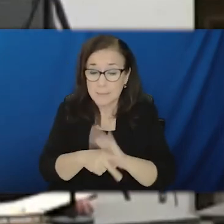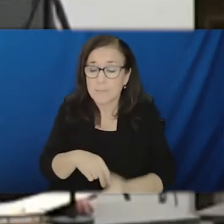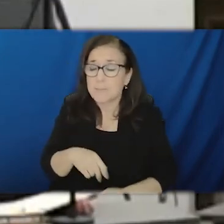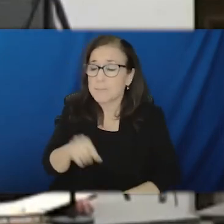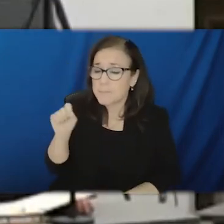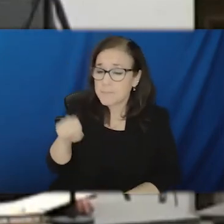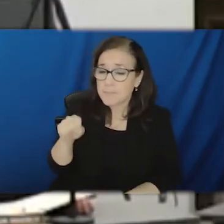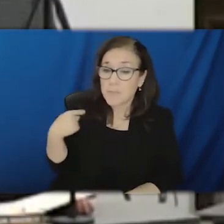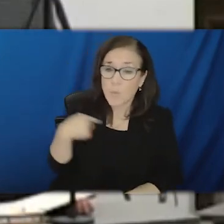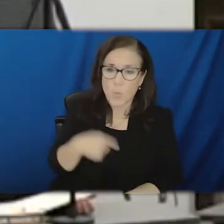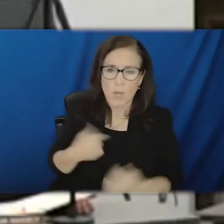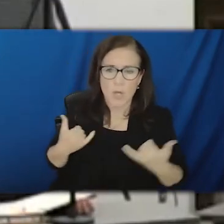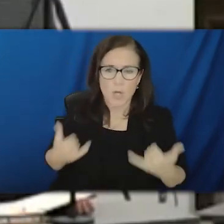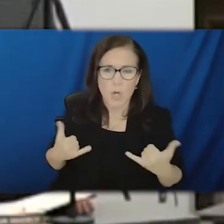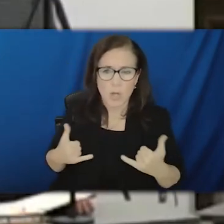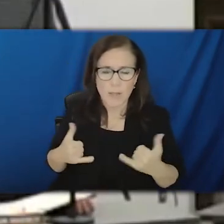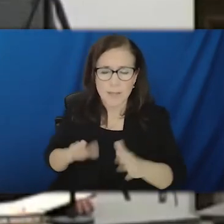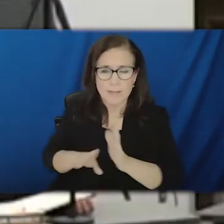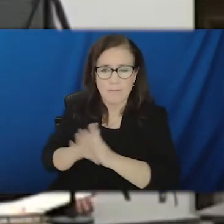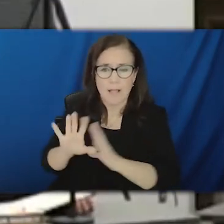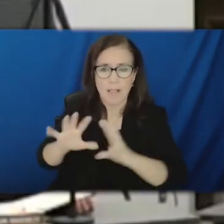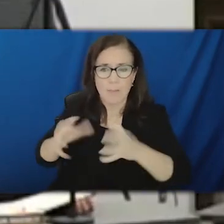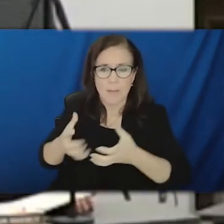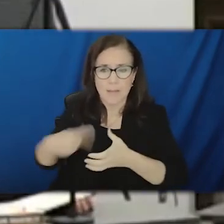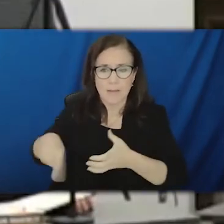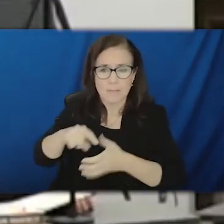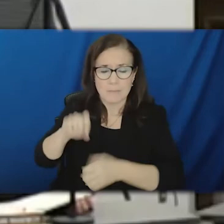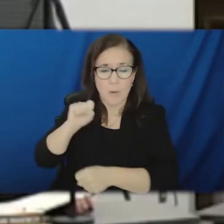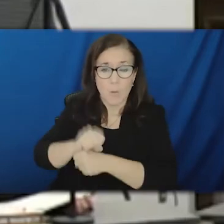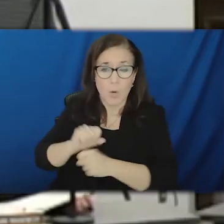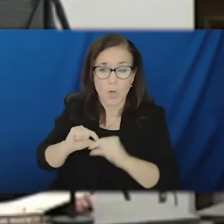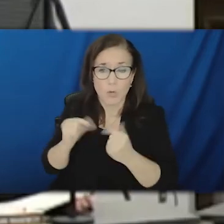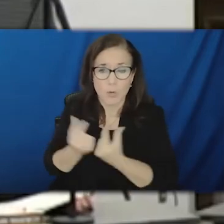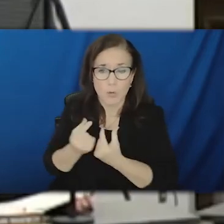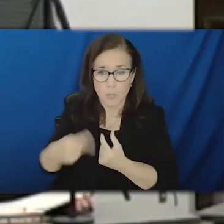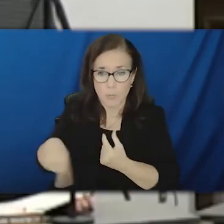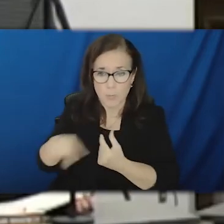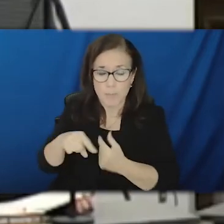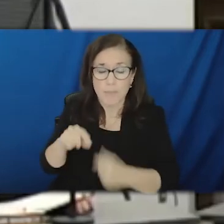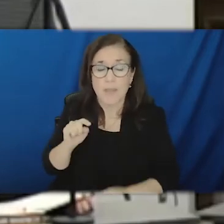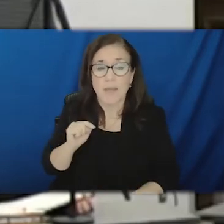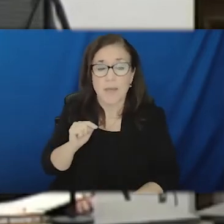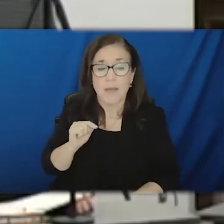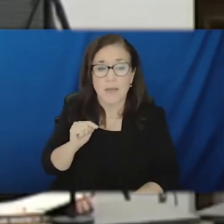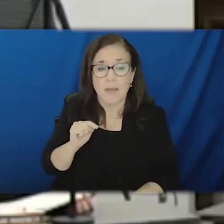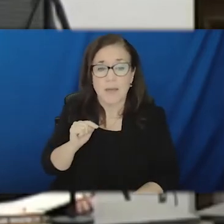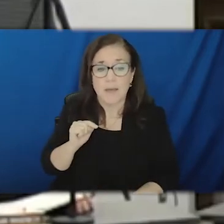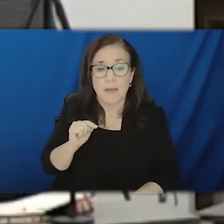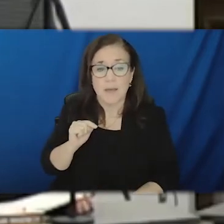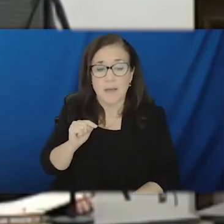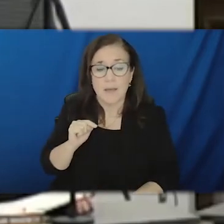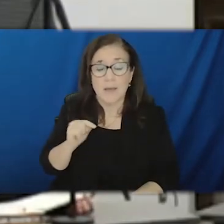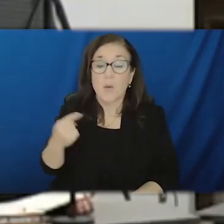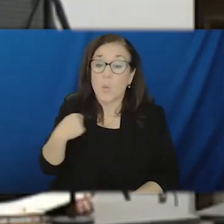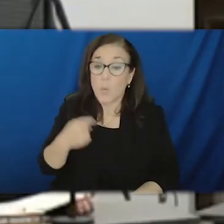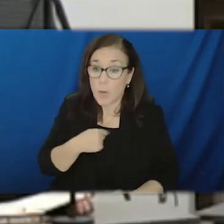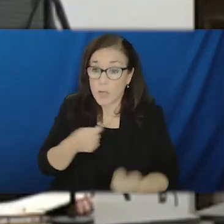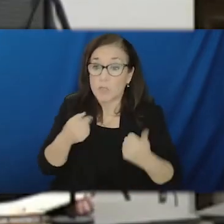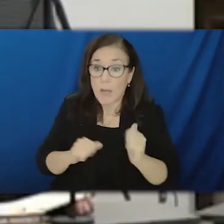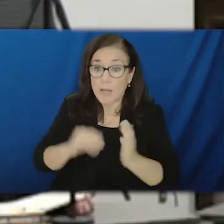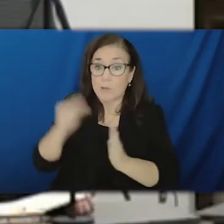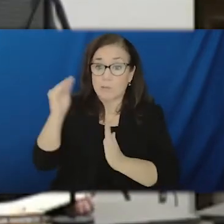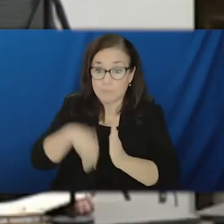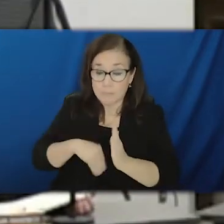working, we have a work group that's working to bring the board a total revision